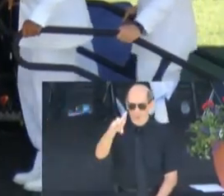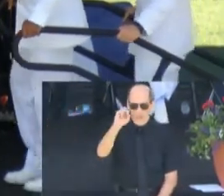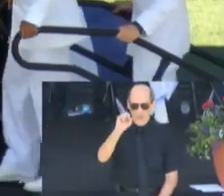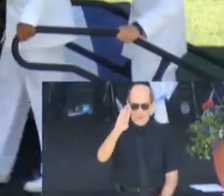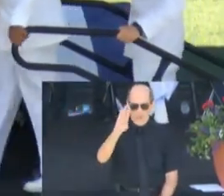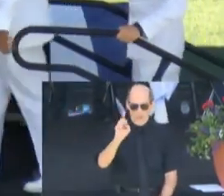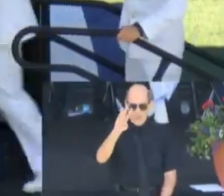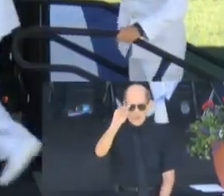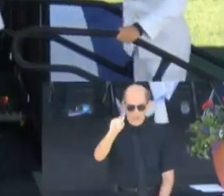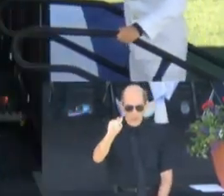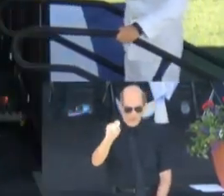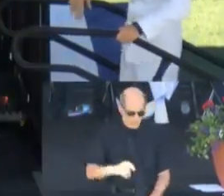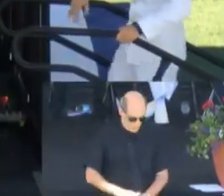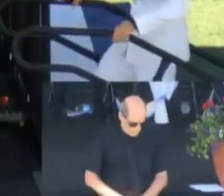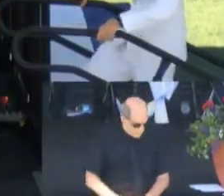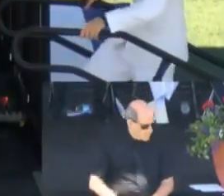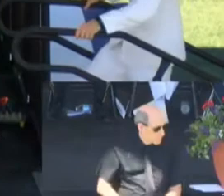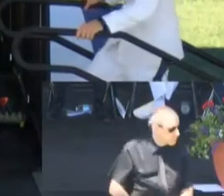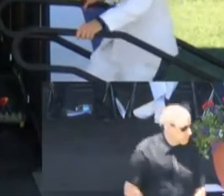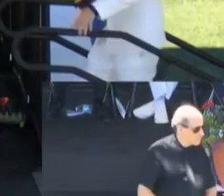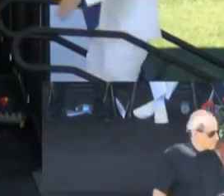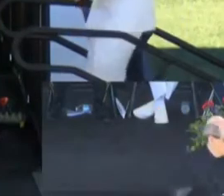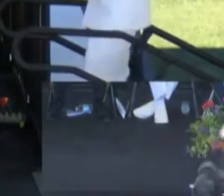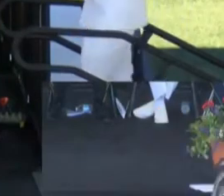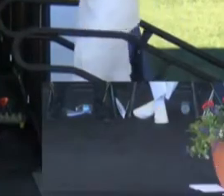Robert Bryce Moore.